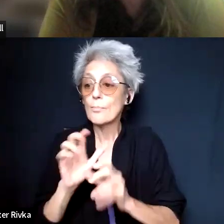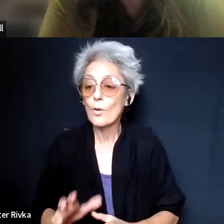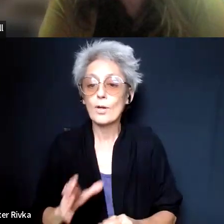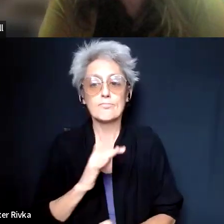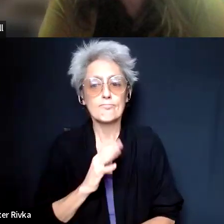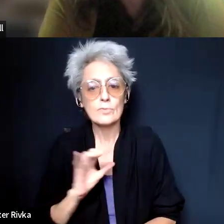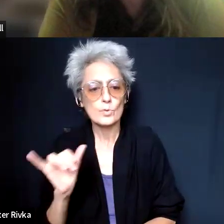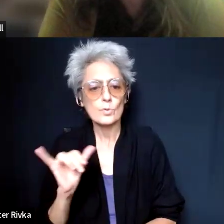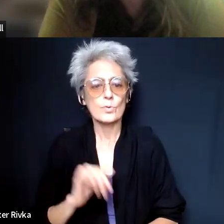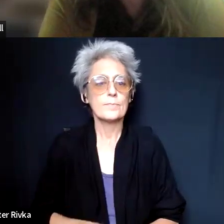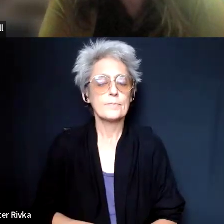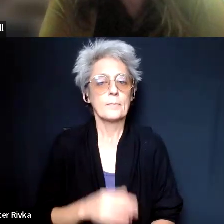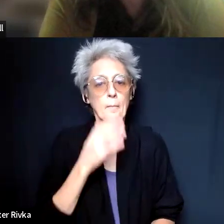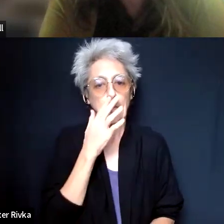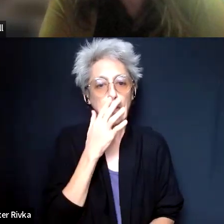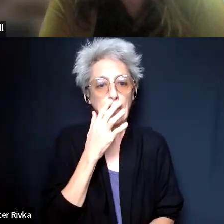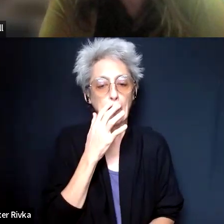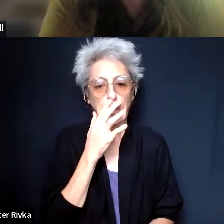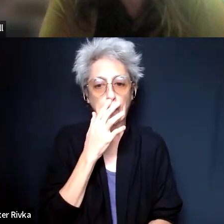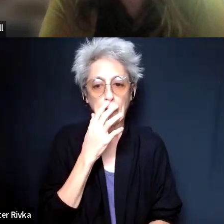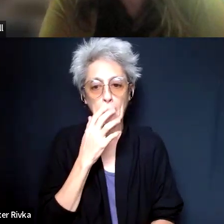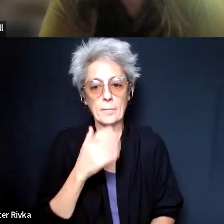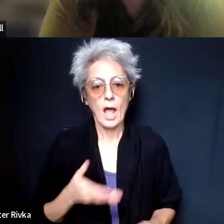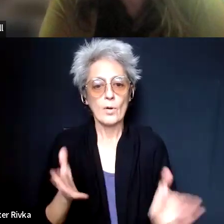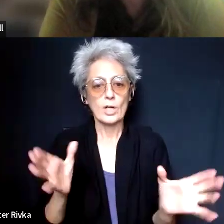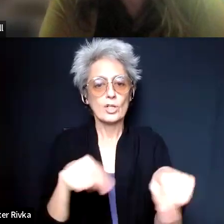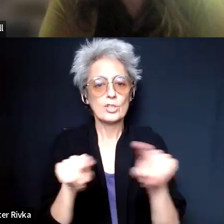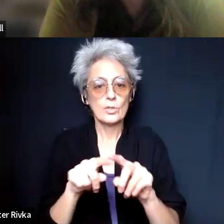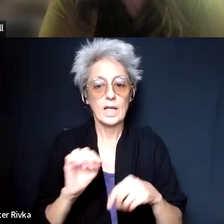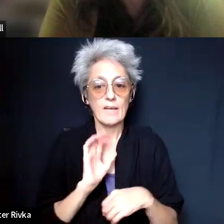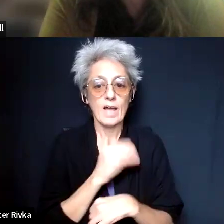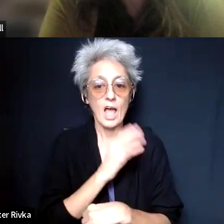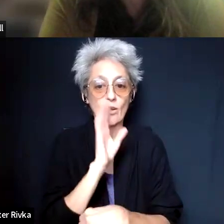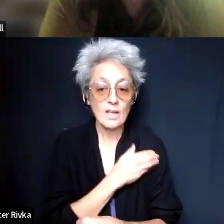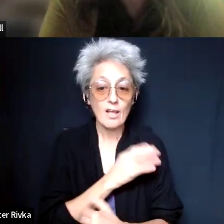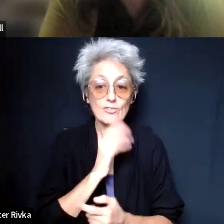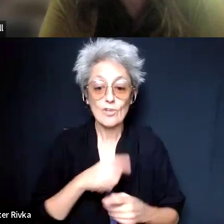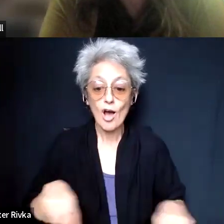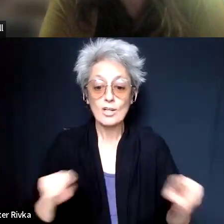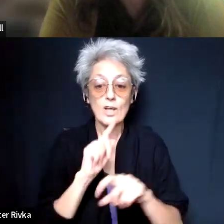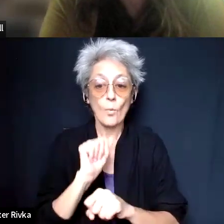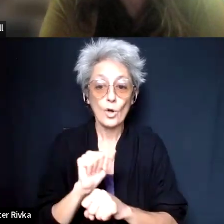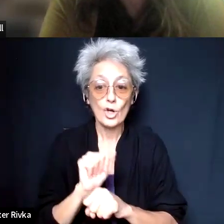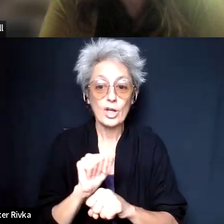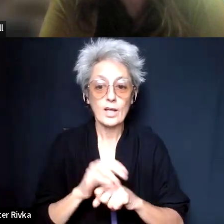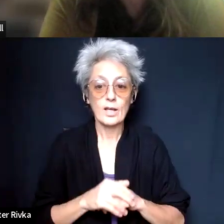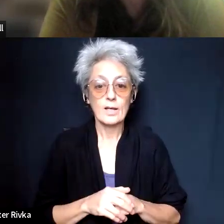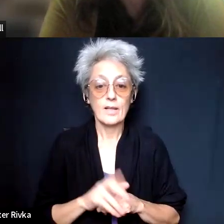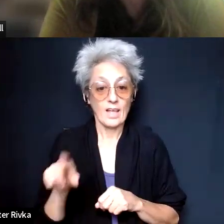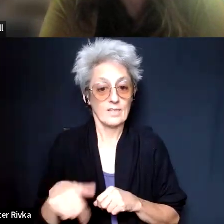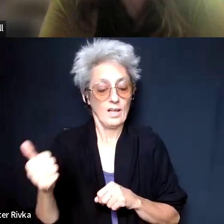I would just encourage everybody, you know, if our sons or daughters are working, it's another outreach